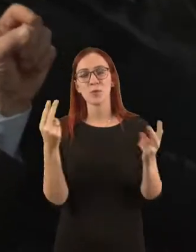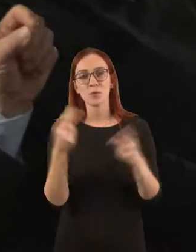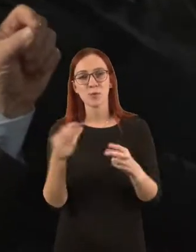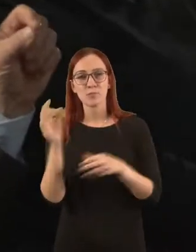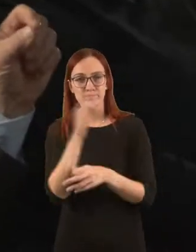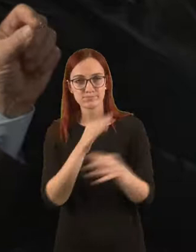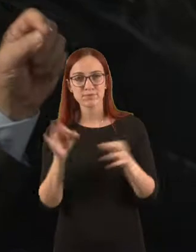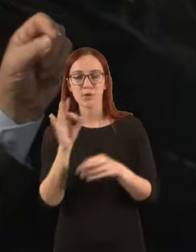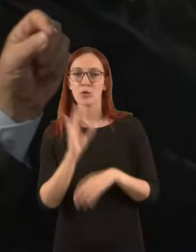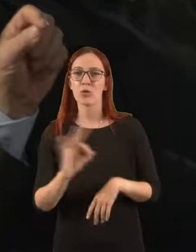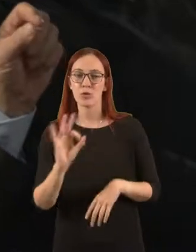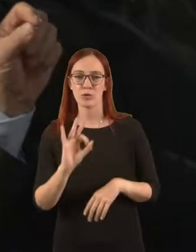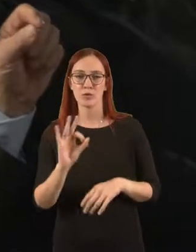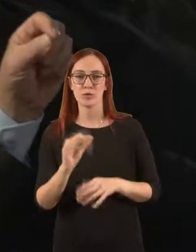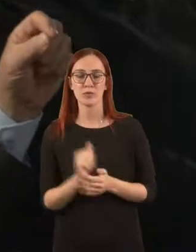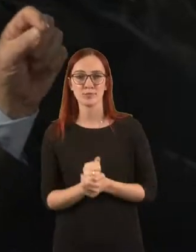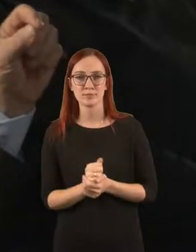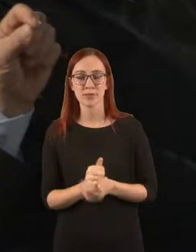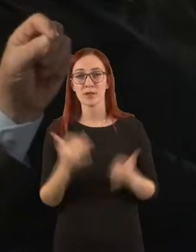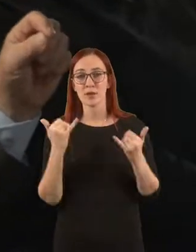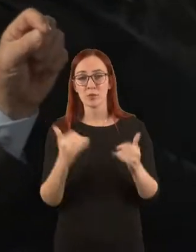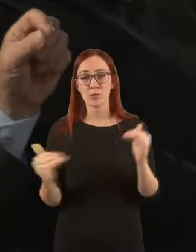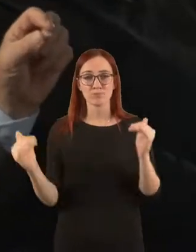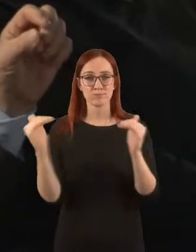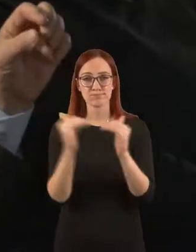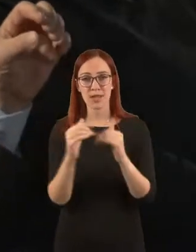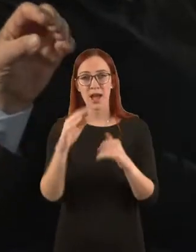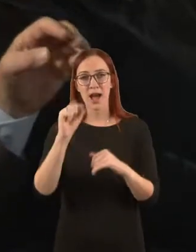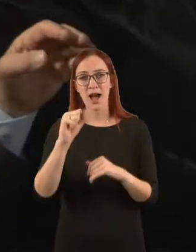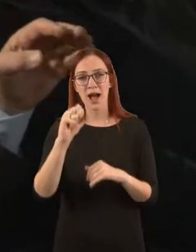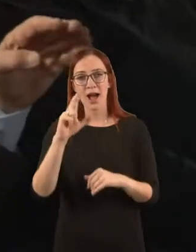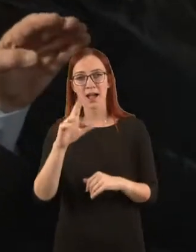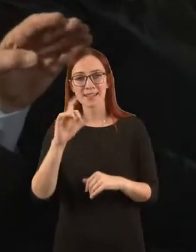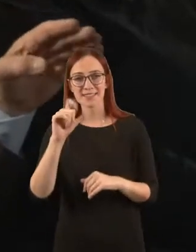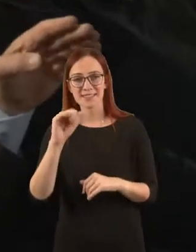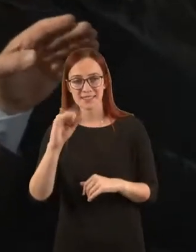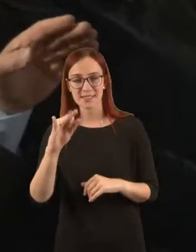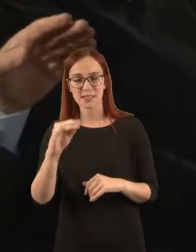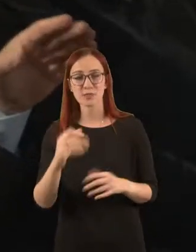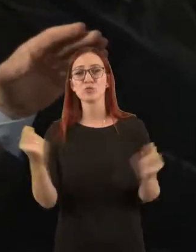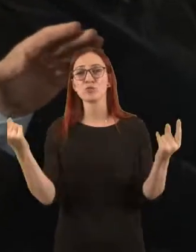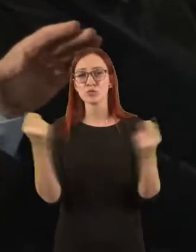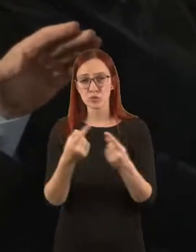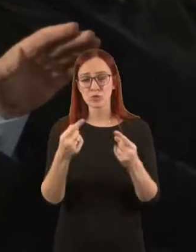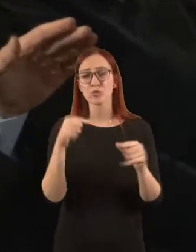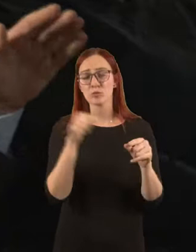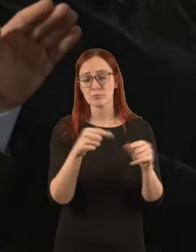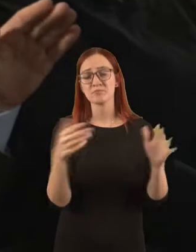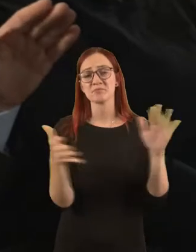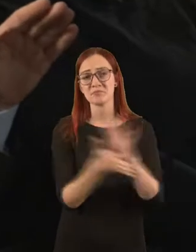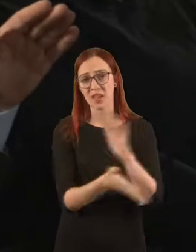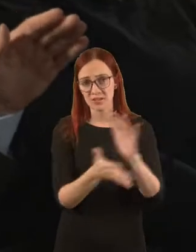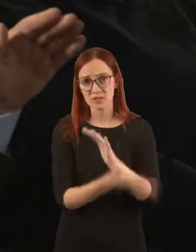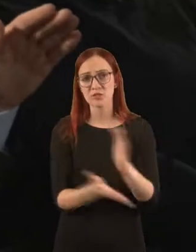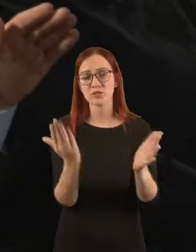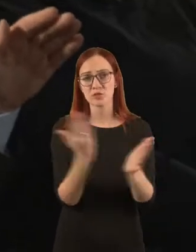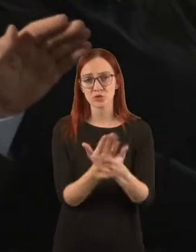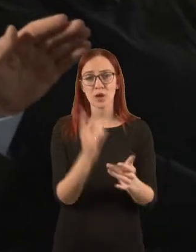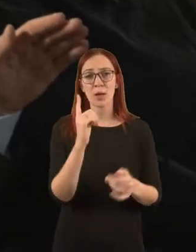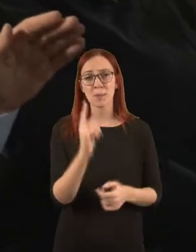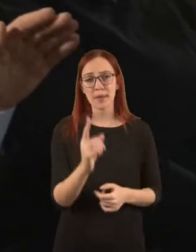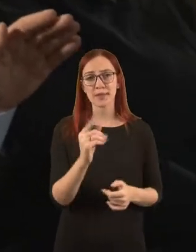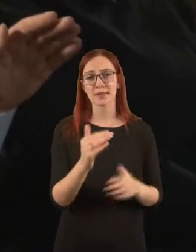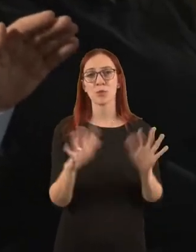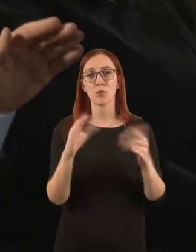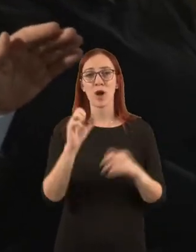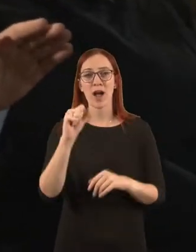to politicians. When it comes to diesel fuel, we should also be aware that